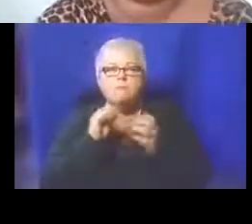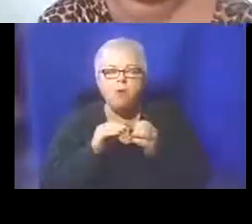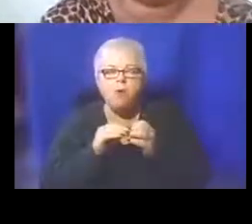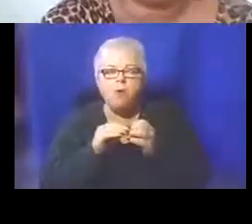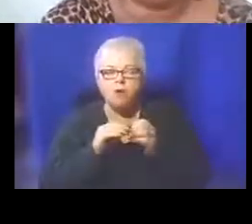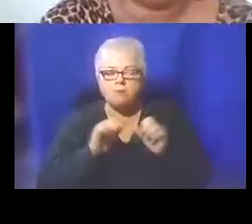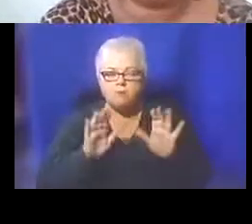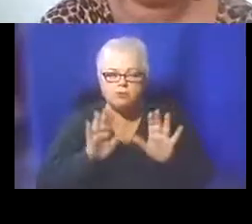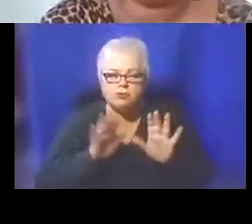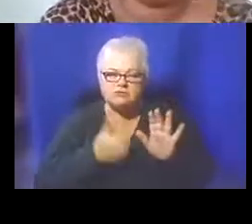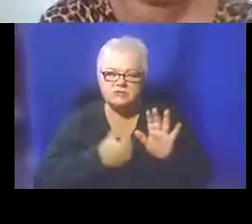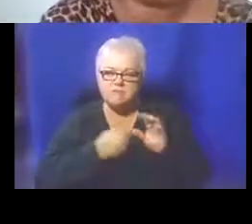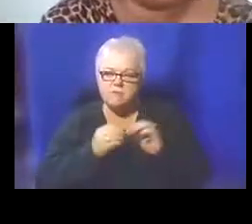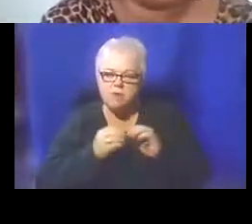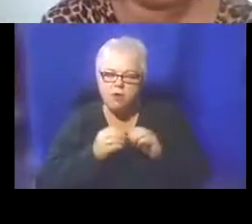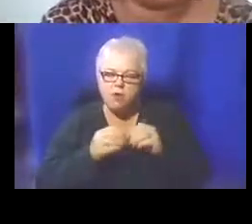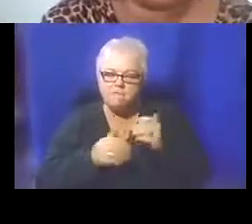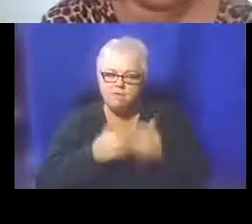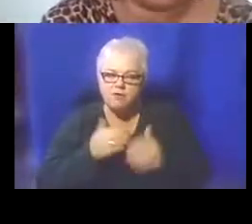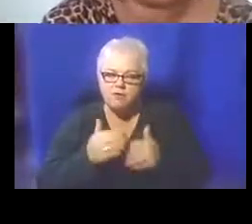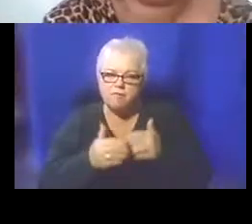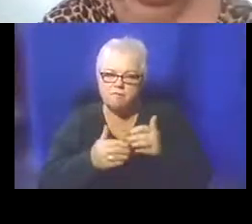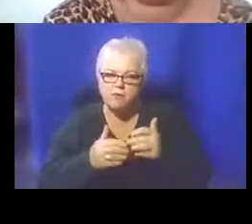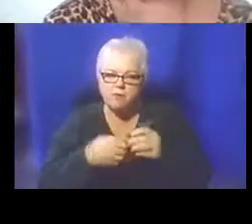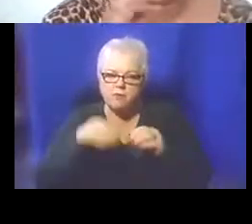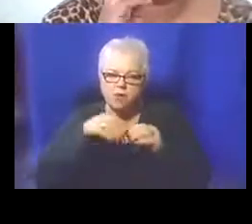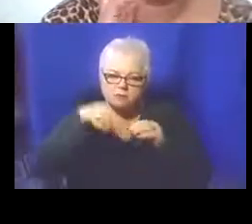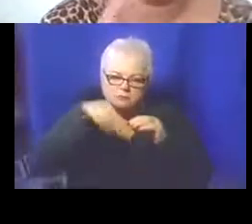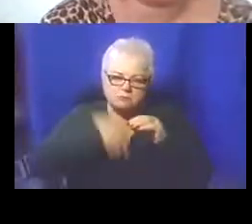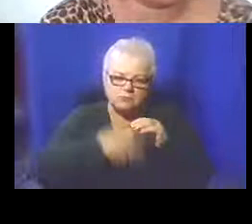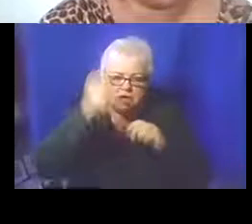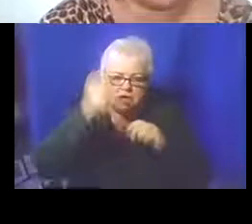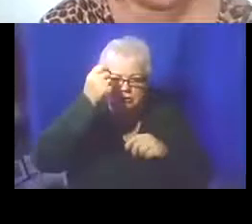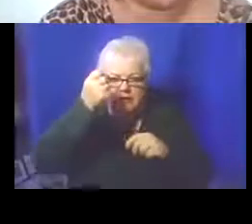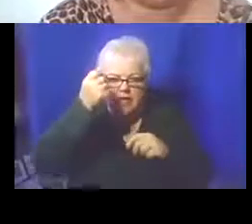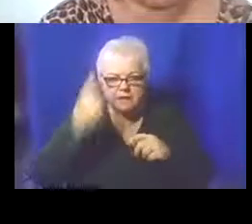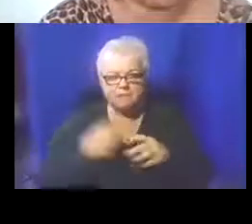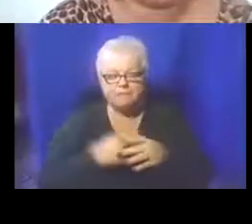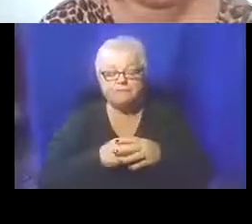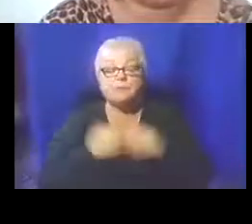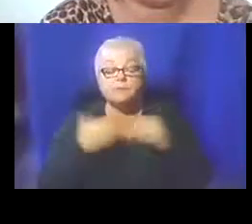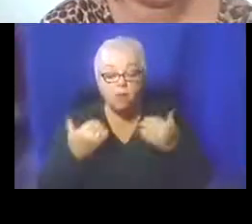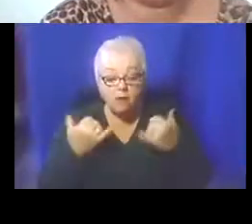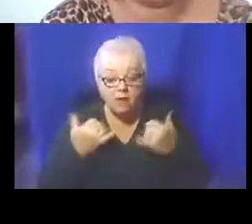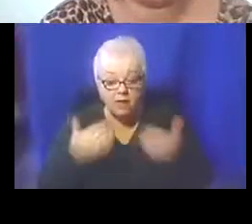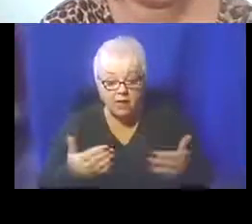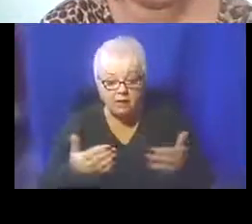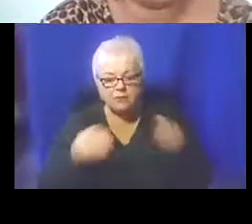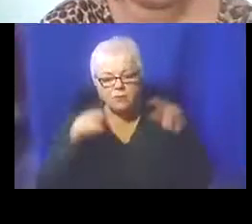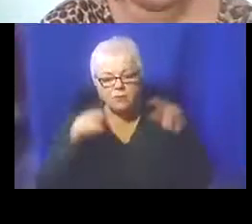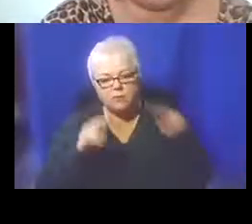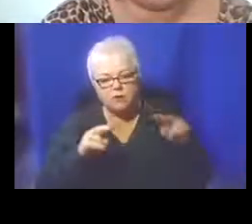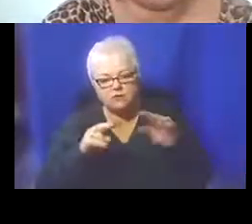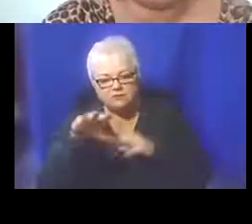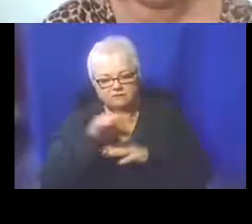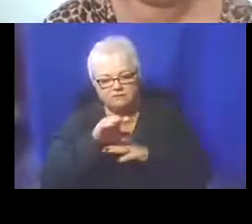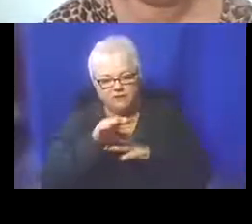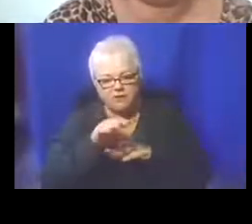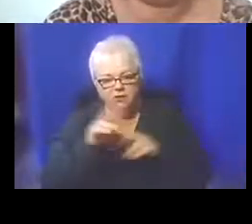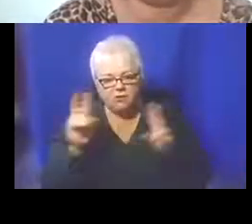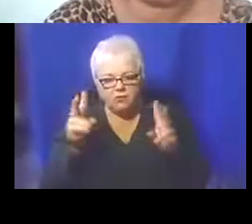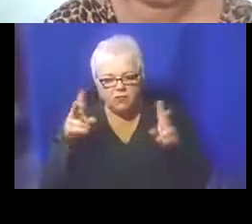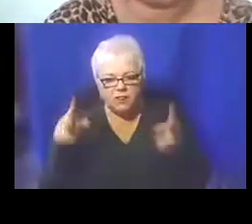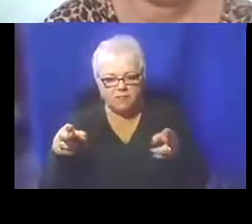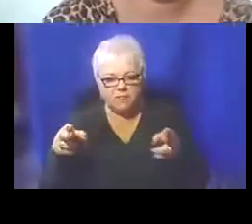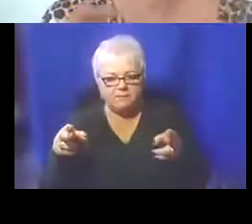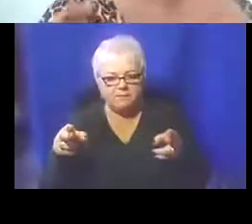bit further towards a deeper understanding. So we're gonna go ahead and watch this video clip. It's the